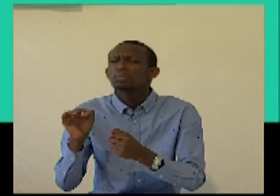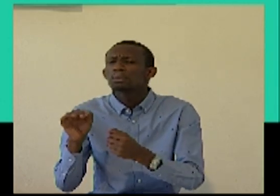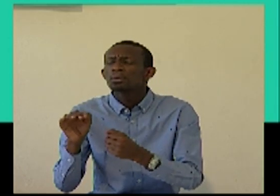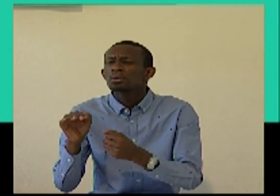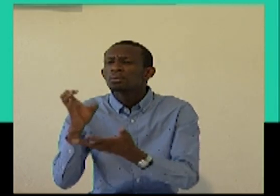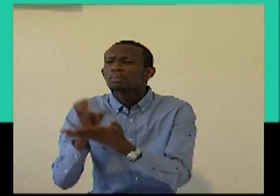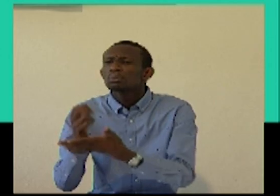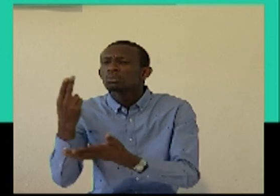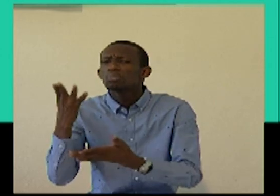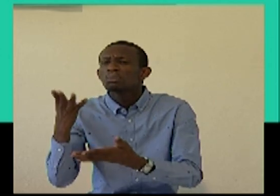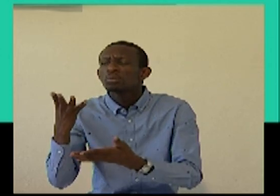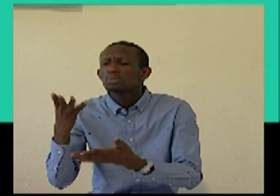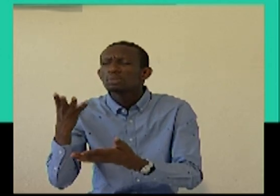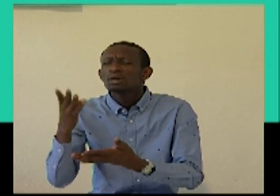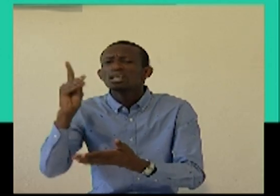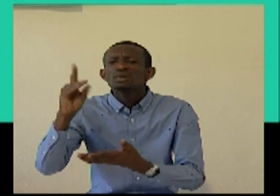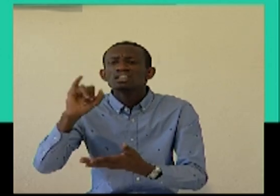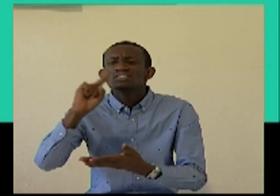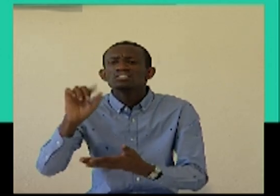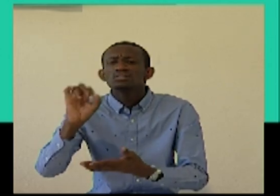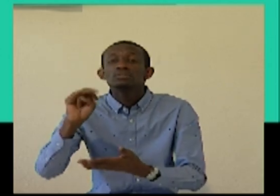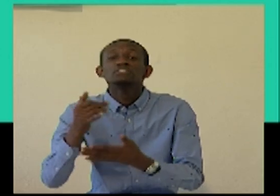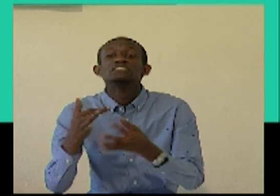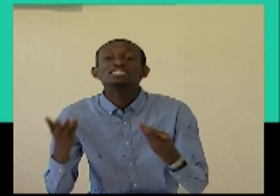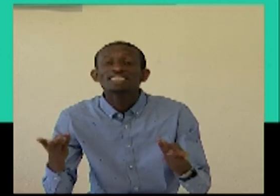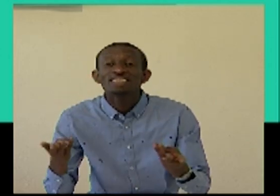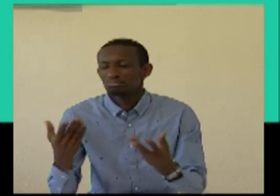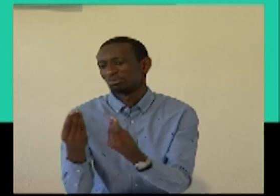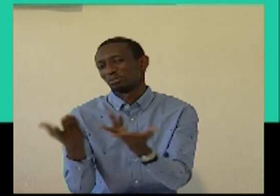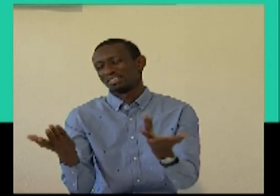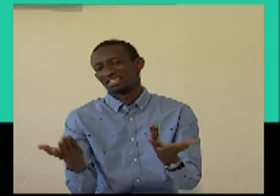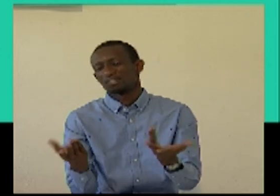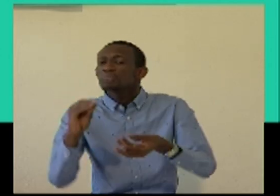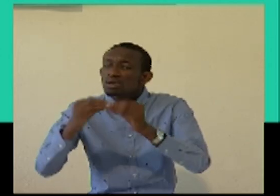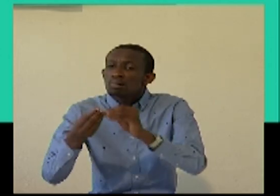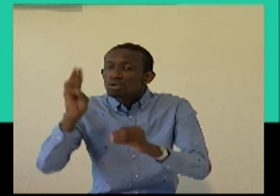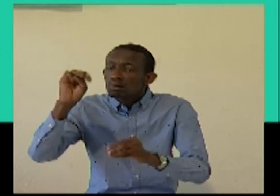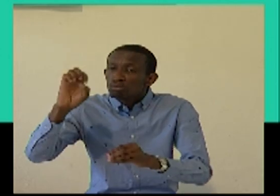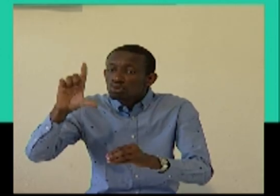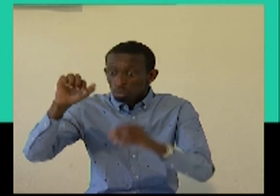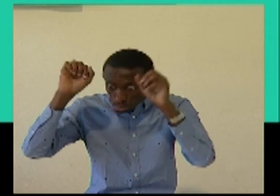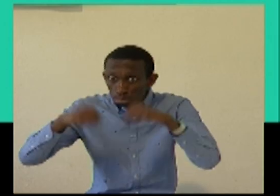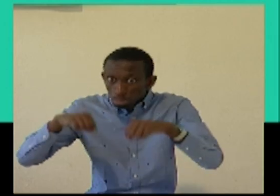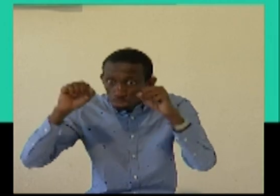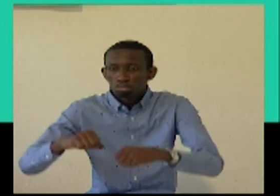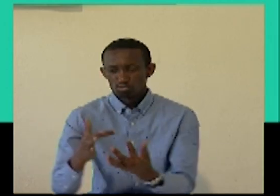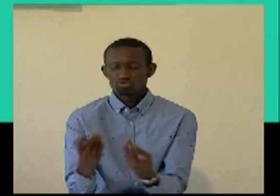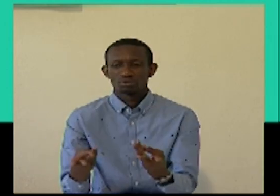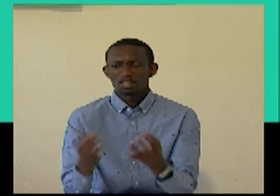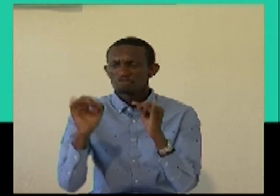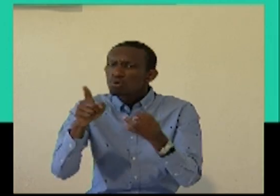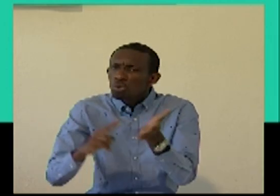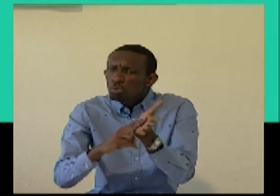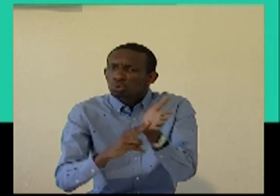of dozens. Very simple. The number of moles can also be calculated if you use mass. We